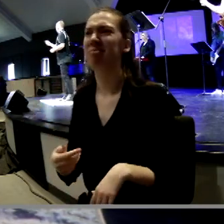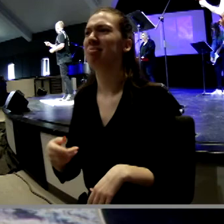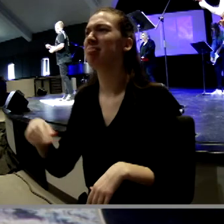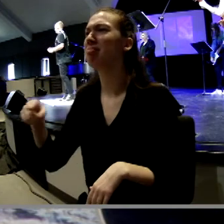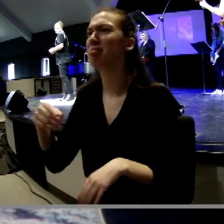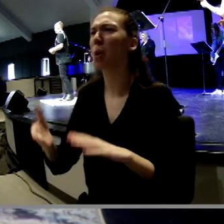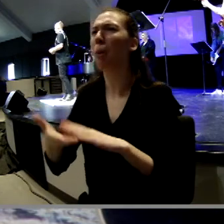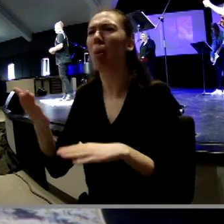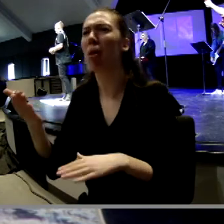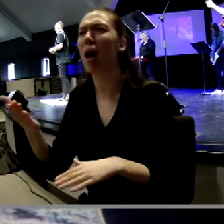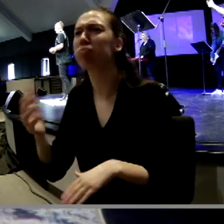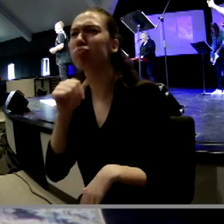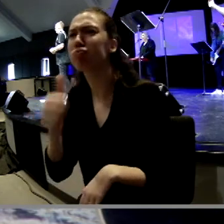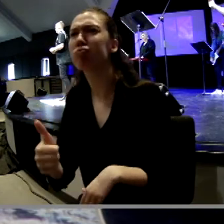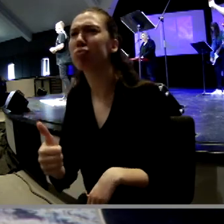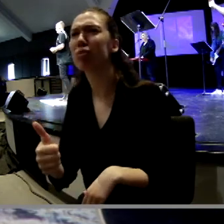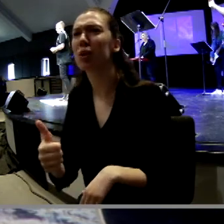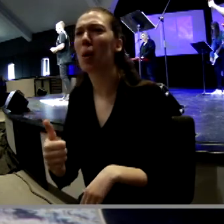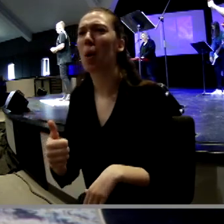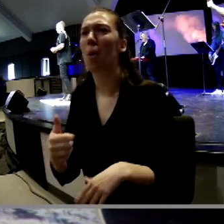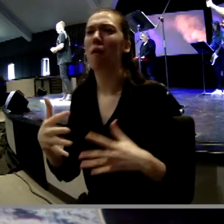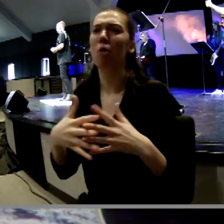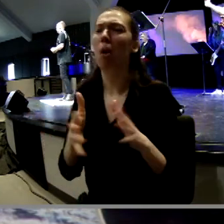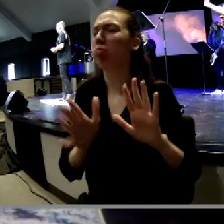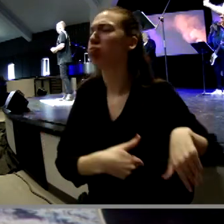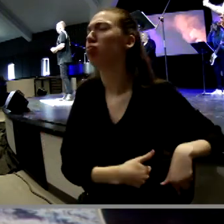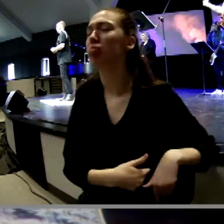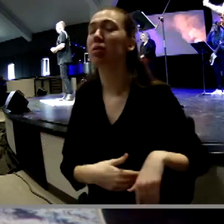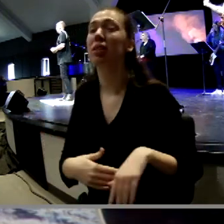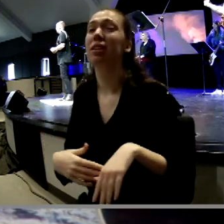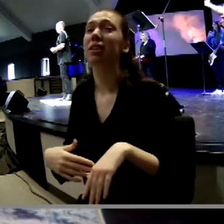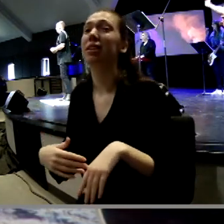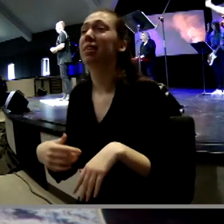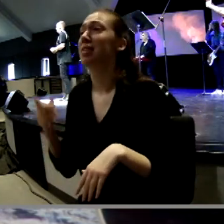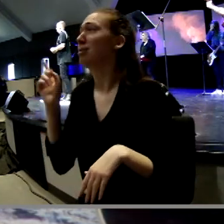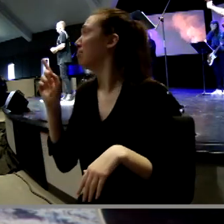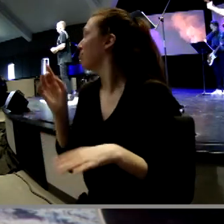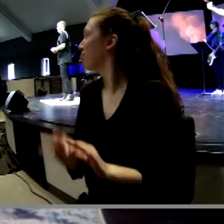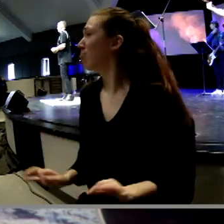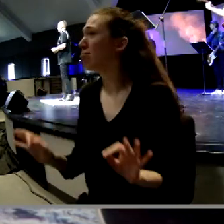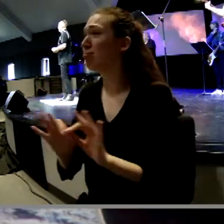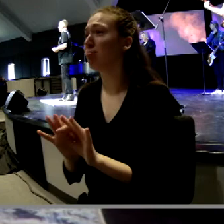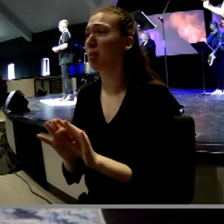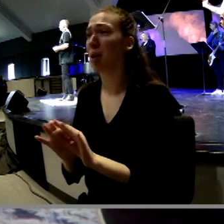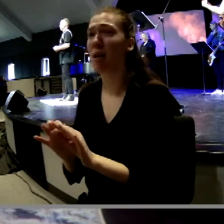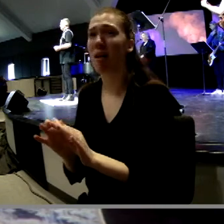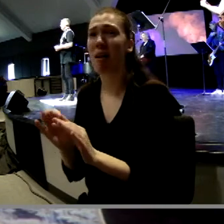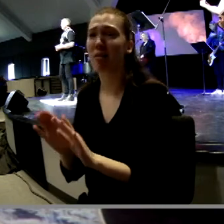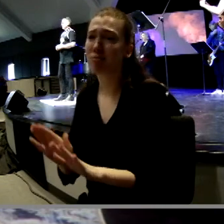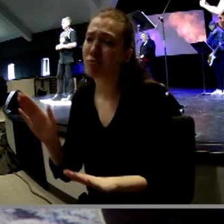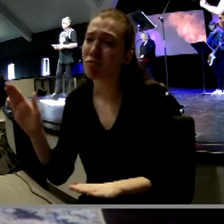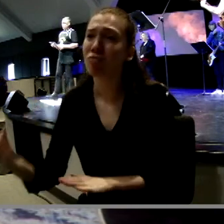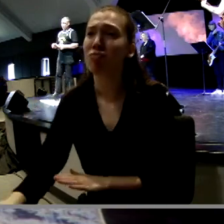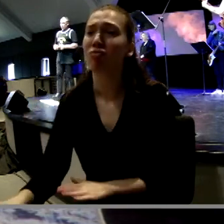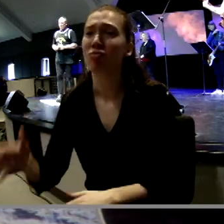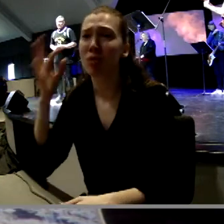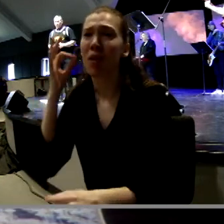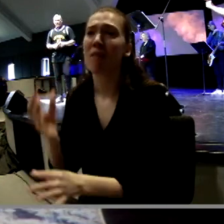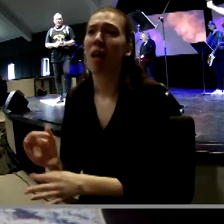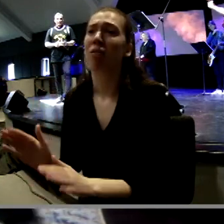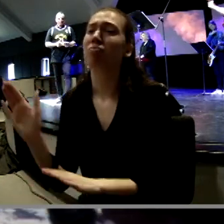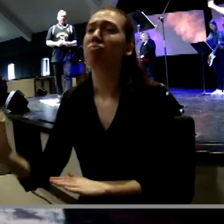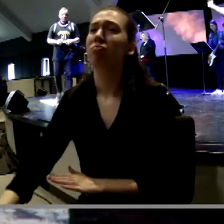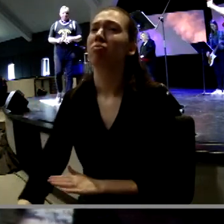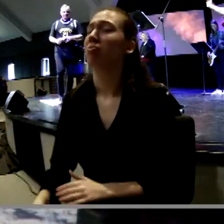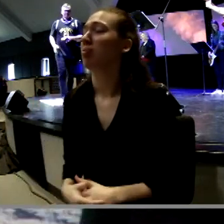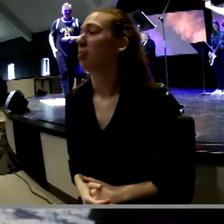I want you to cheer for this guy tonight. Today, he's one of us. He's making a big step in his faith. Sing with me as